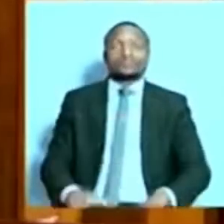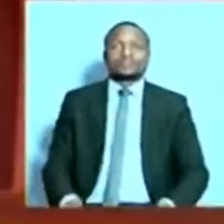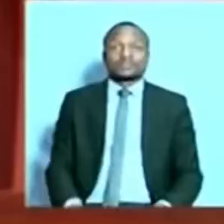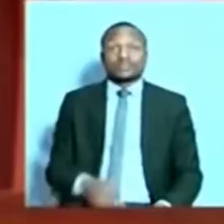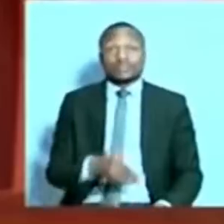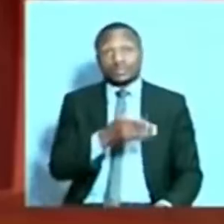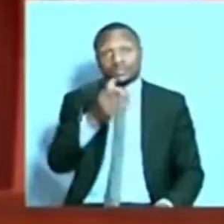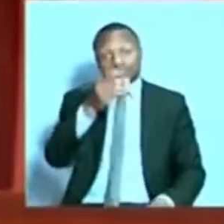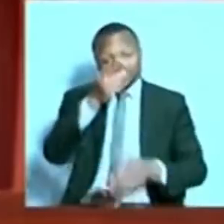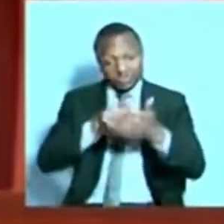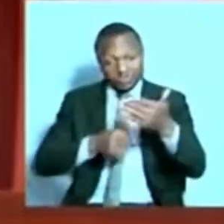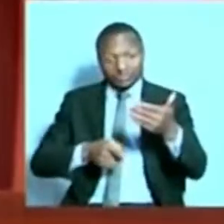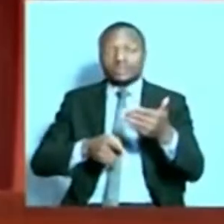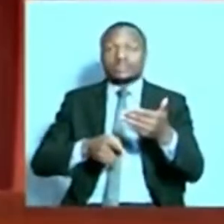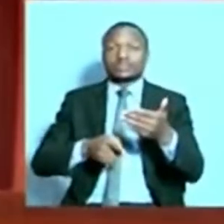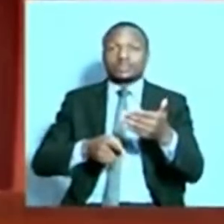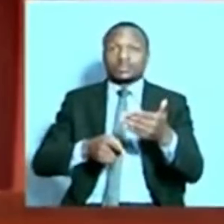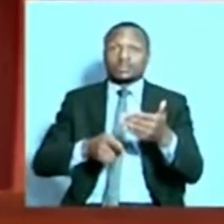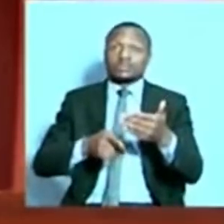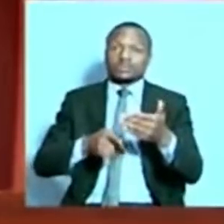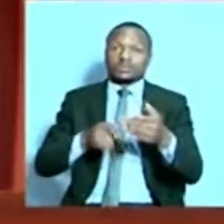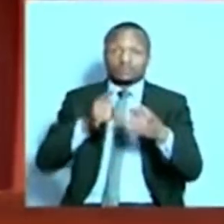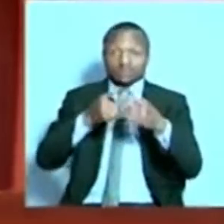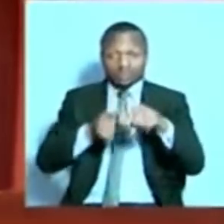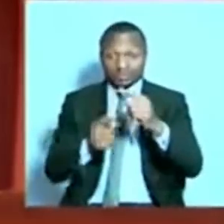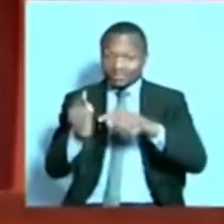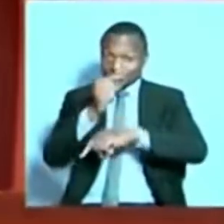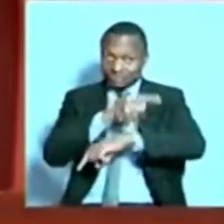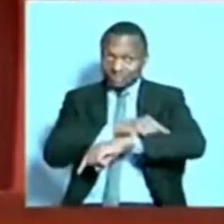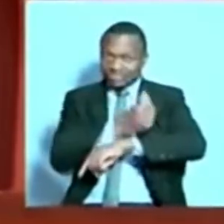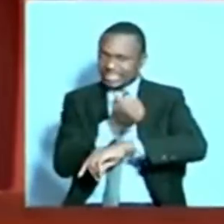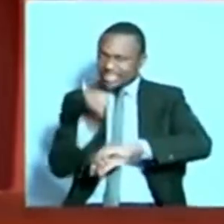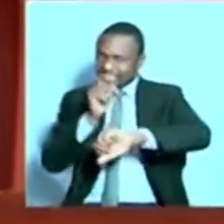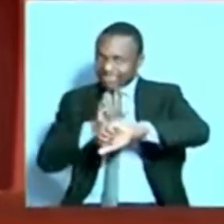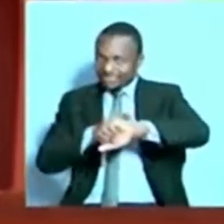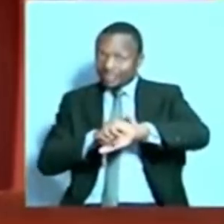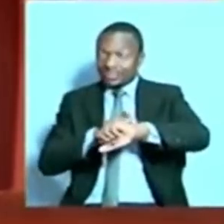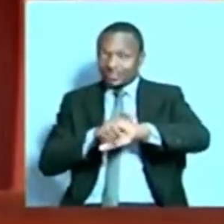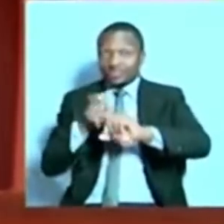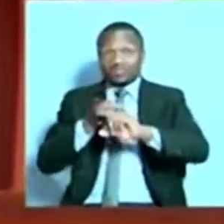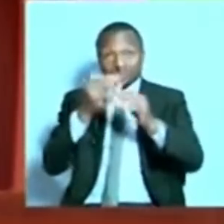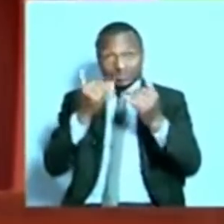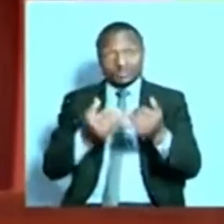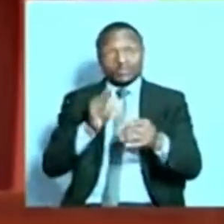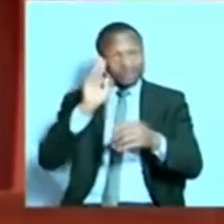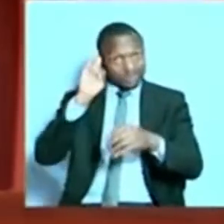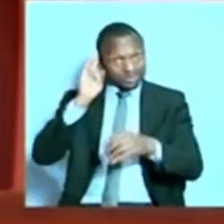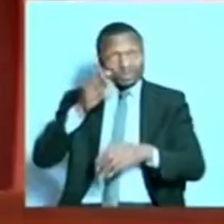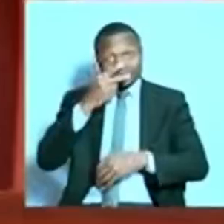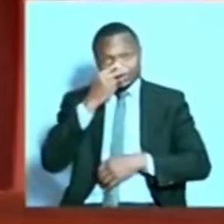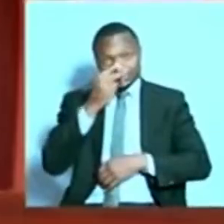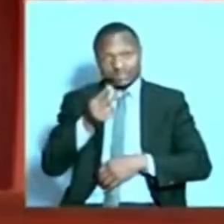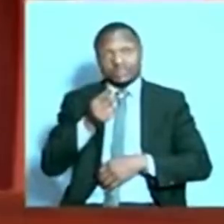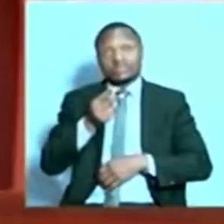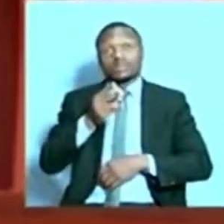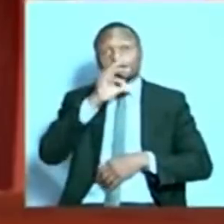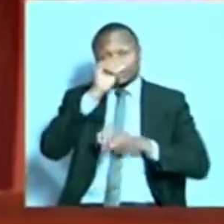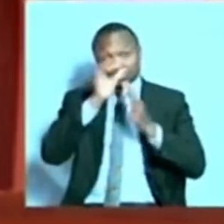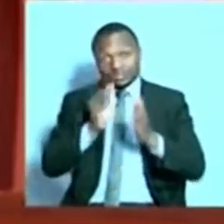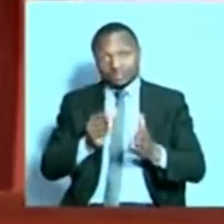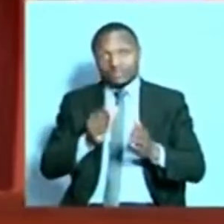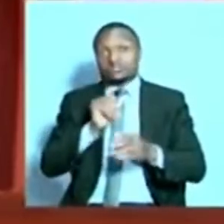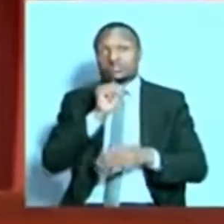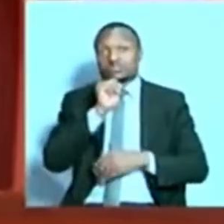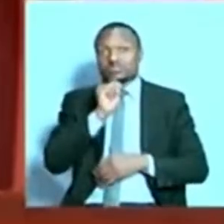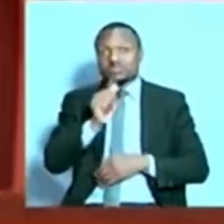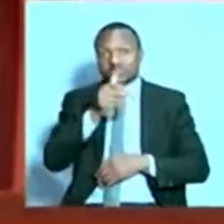that's basically business for today, and any time from now I'll be able to see the presiding officer, and indeed not forgetting Madam